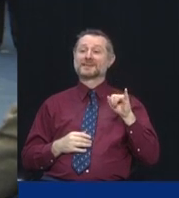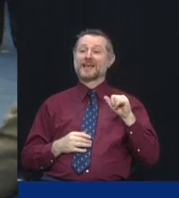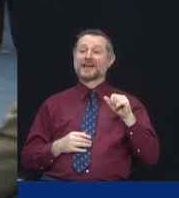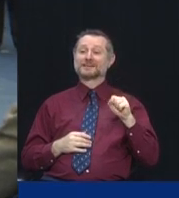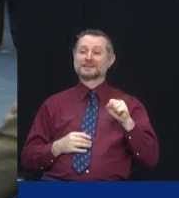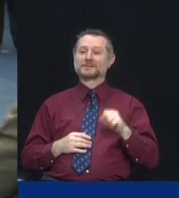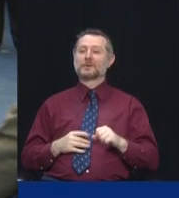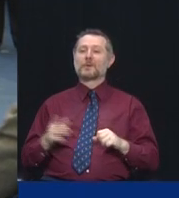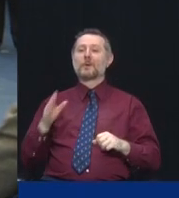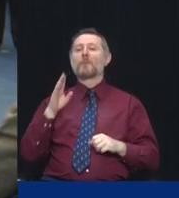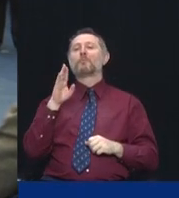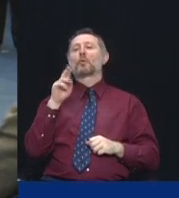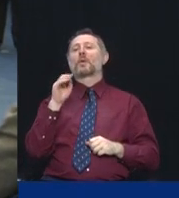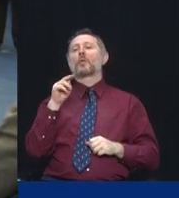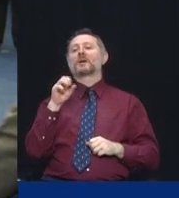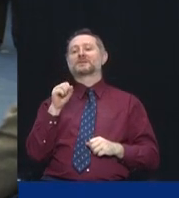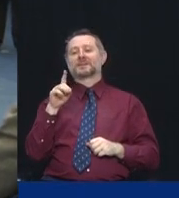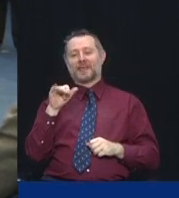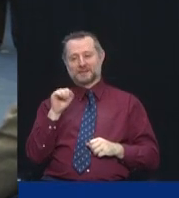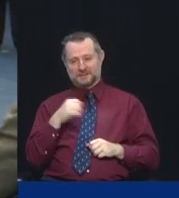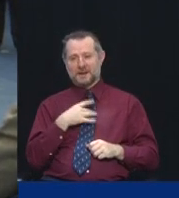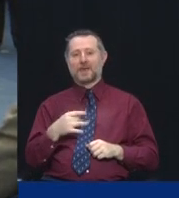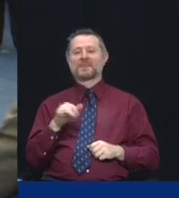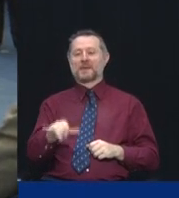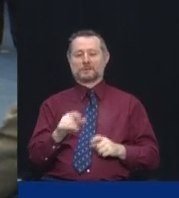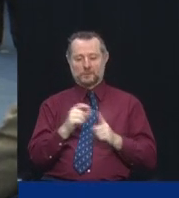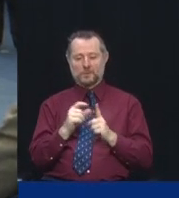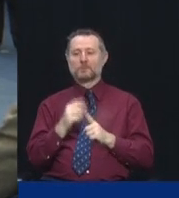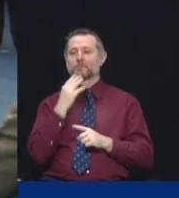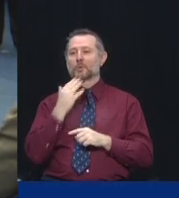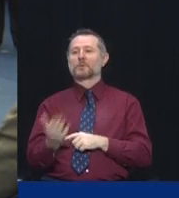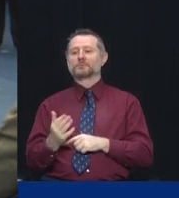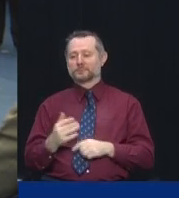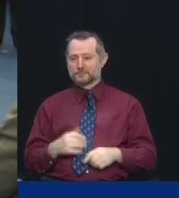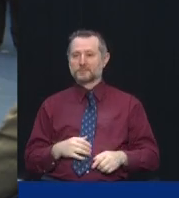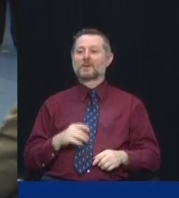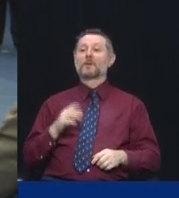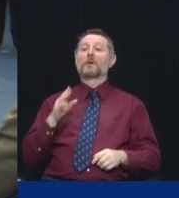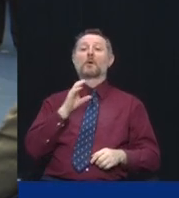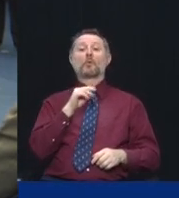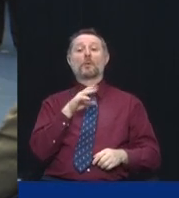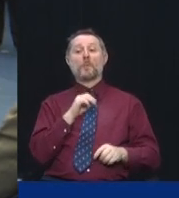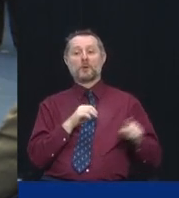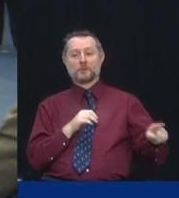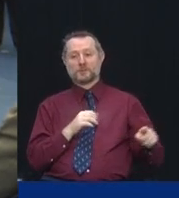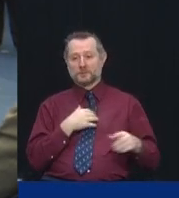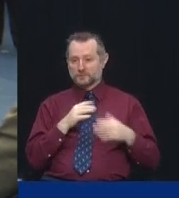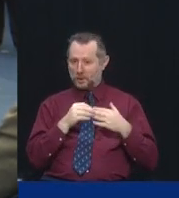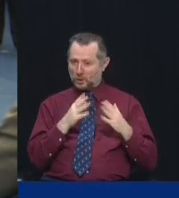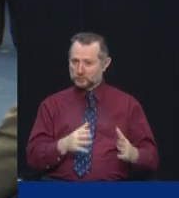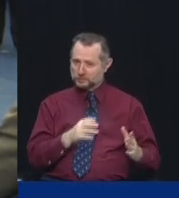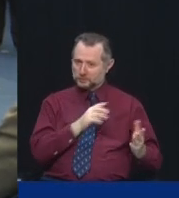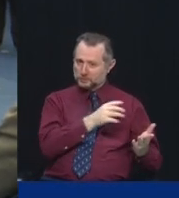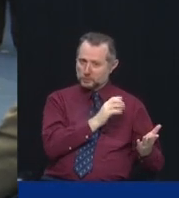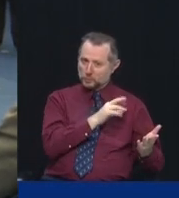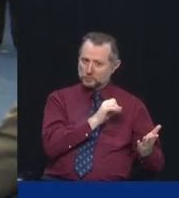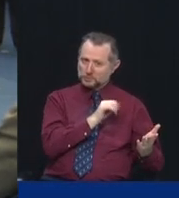like it. Governor Cuomo, Majority Leader Crystal People Stokes, Mayor